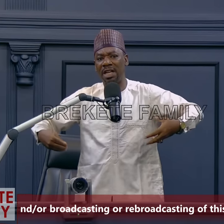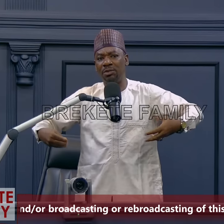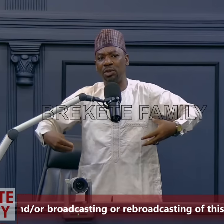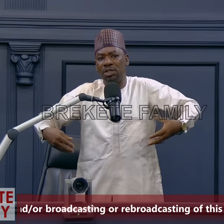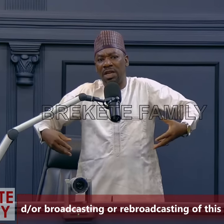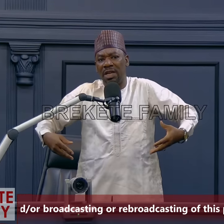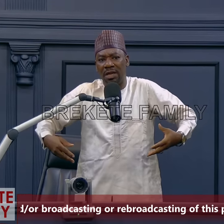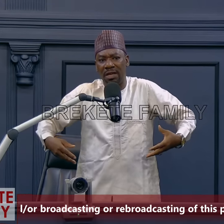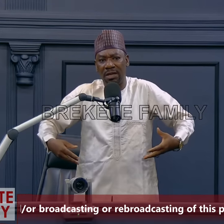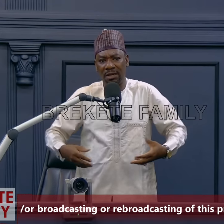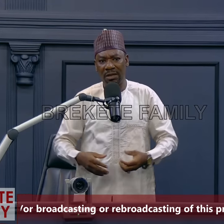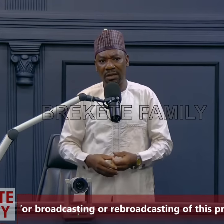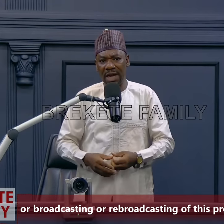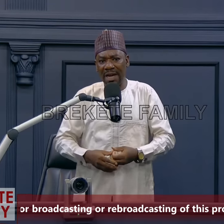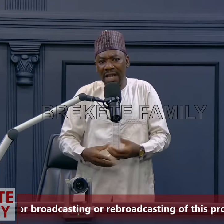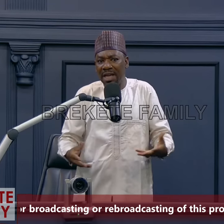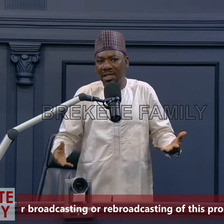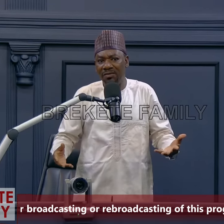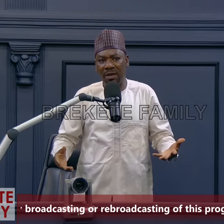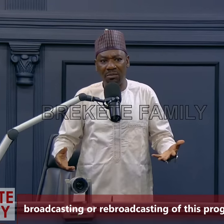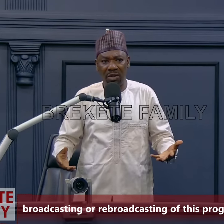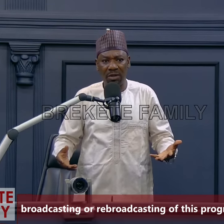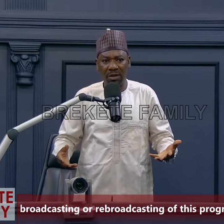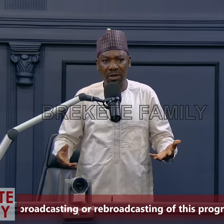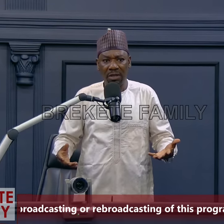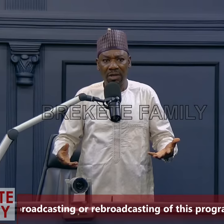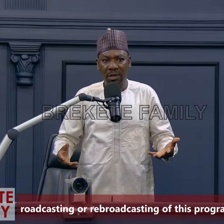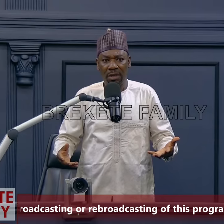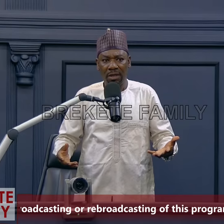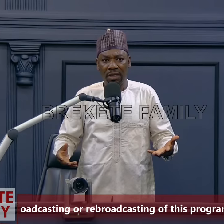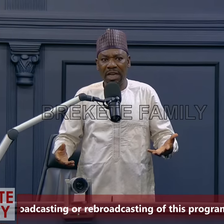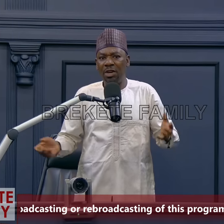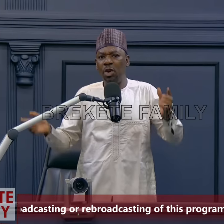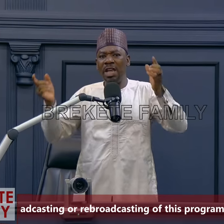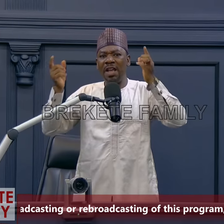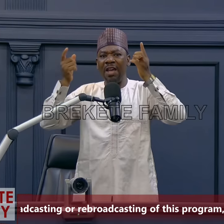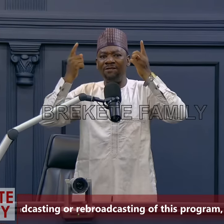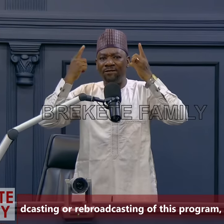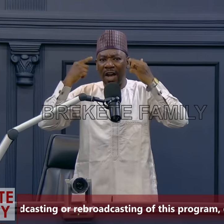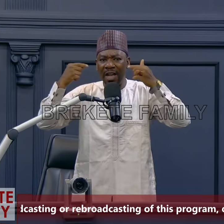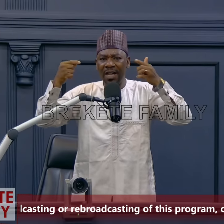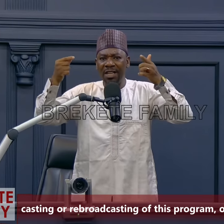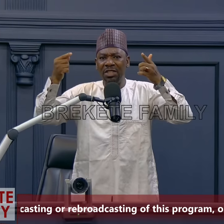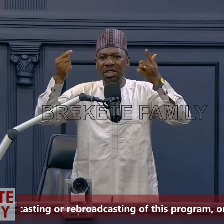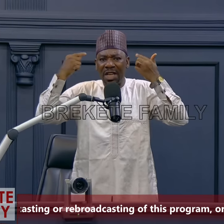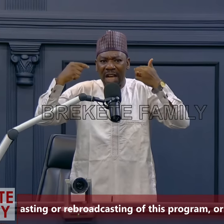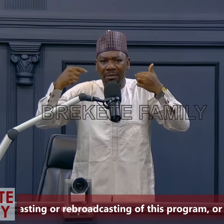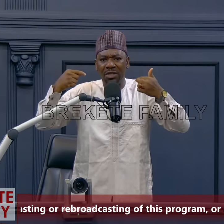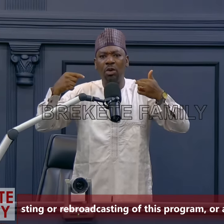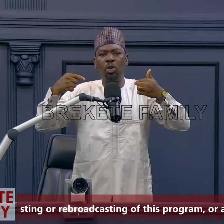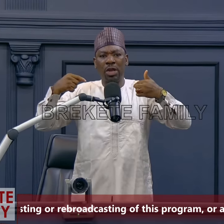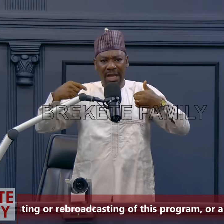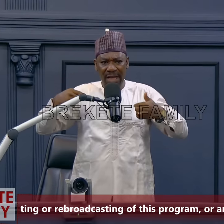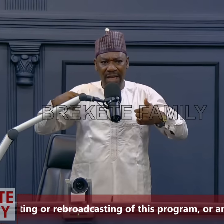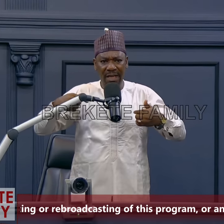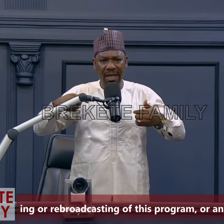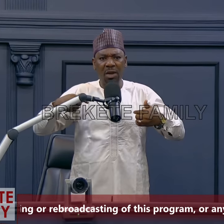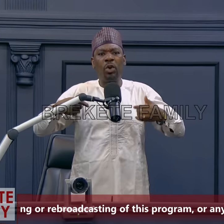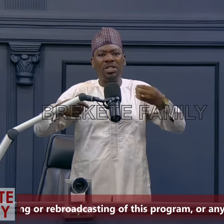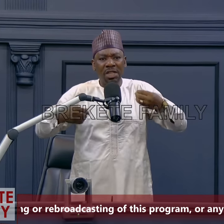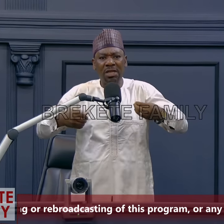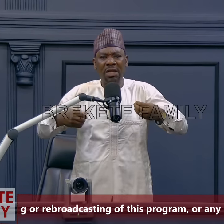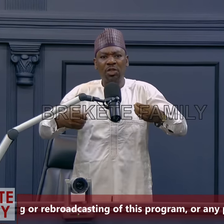don't enter them so negative them be they know ever think come say